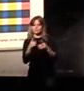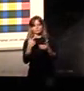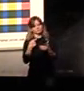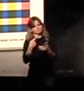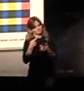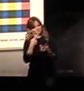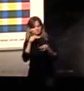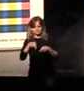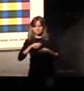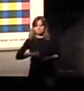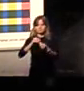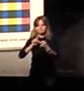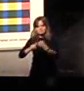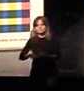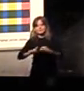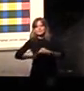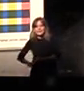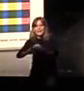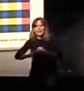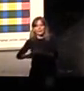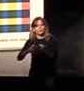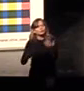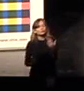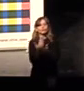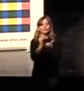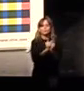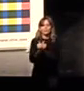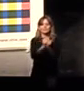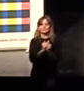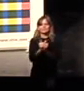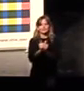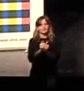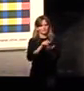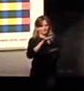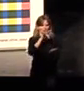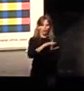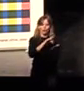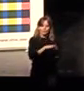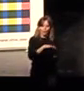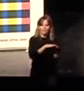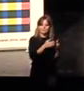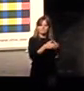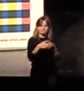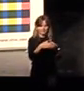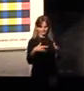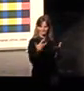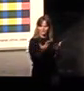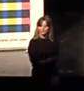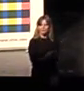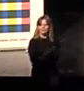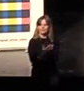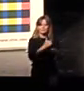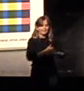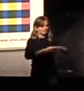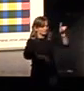transition benieuwd ik quality and solidarity the urban commons living together on de beestjes of diversity' de nieuwe